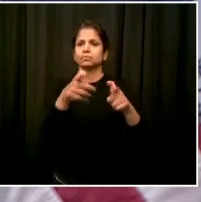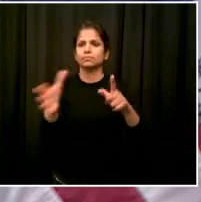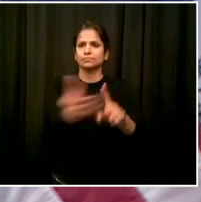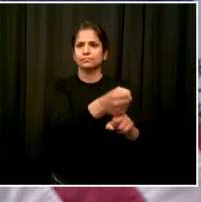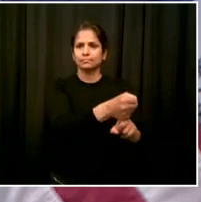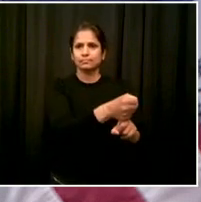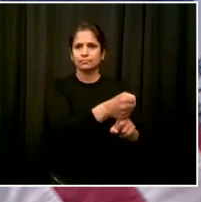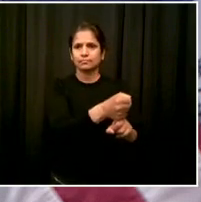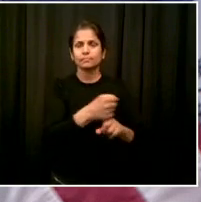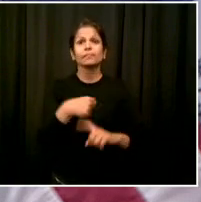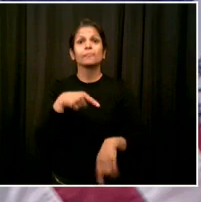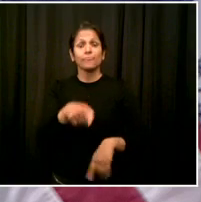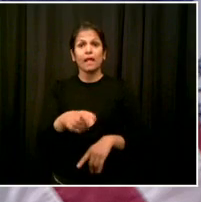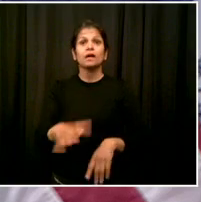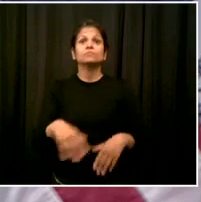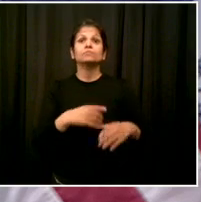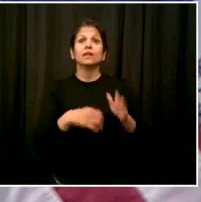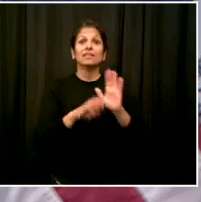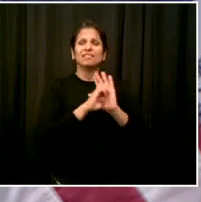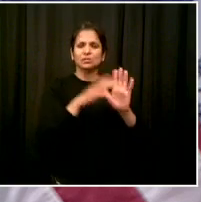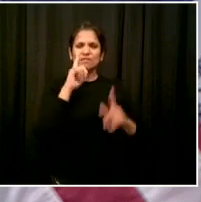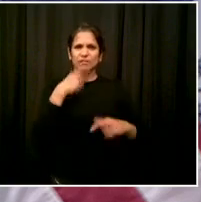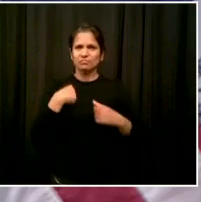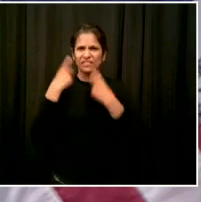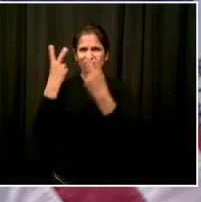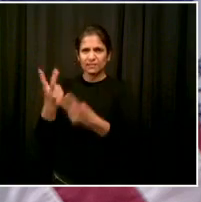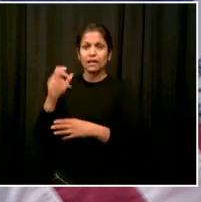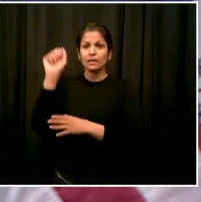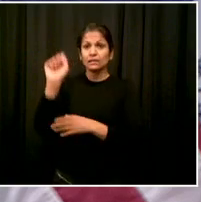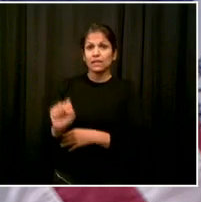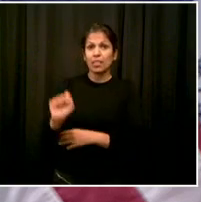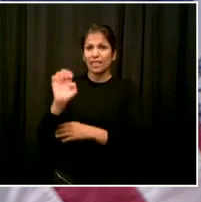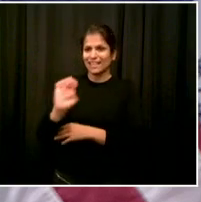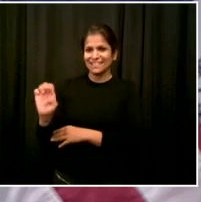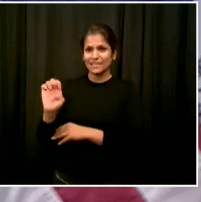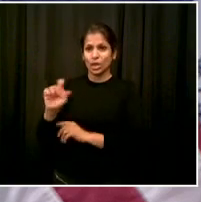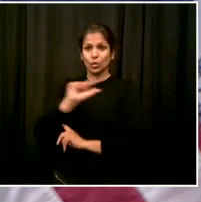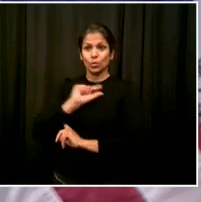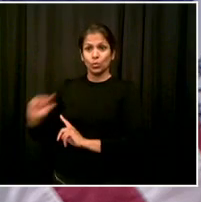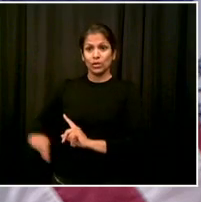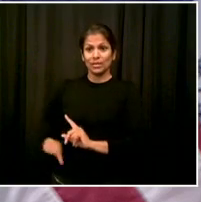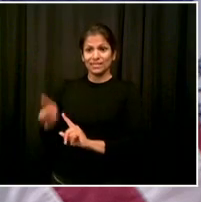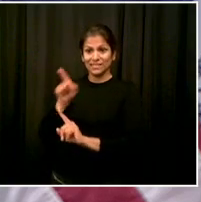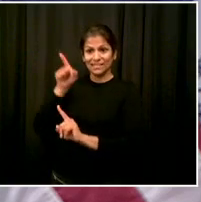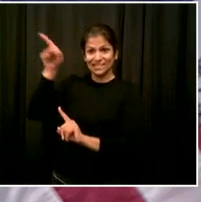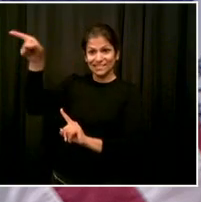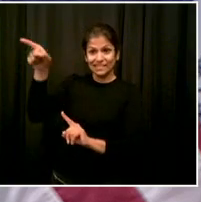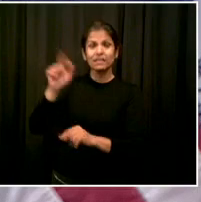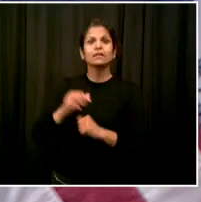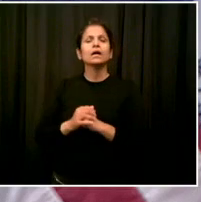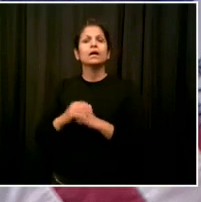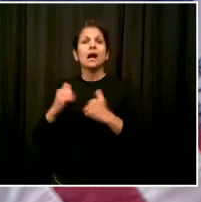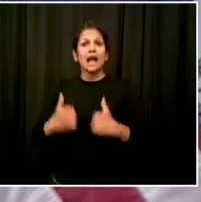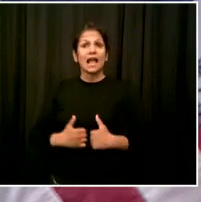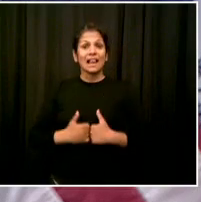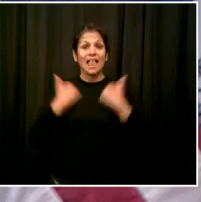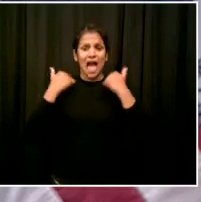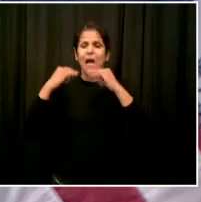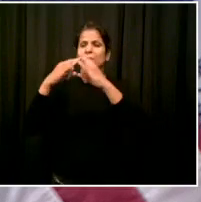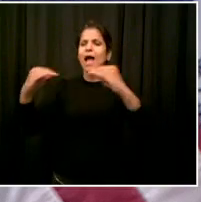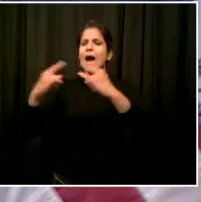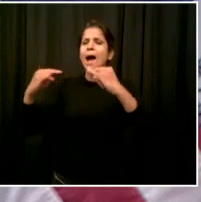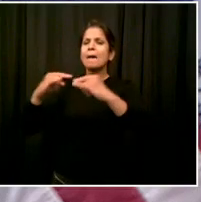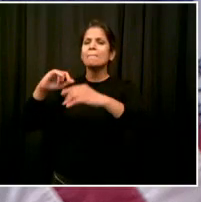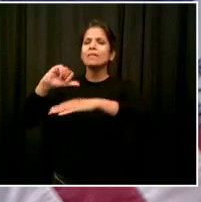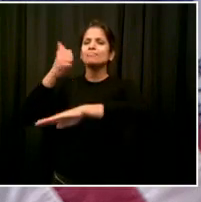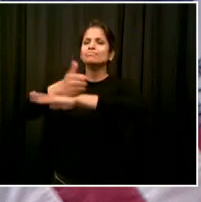Life Camp with Erica Ford and all of her colleagues, talking to young people who were in gangs, who left the gang life because